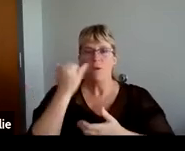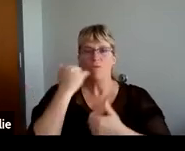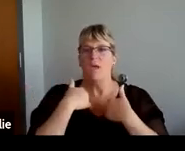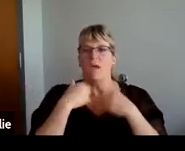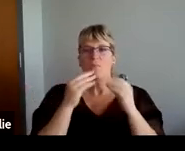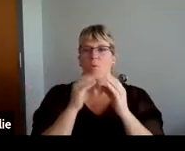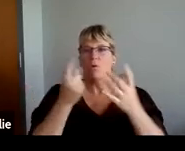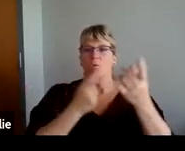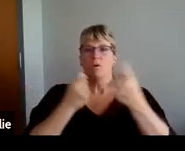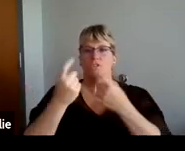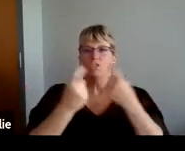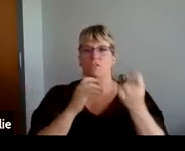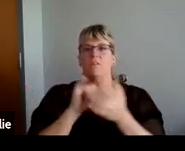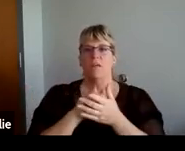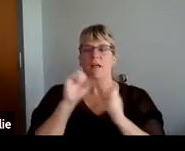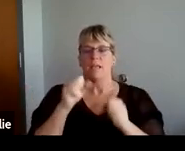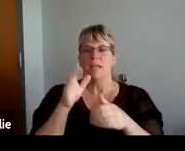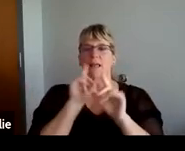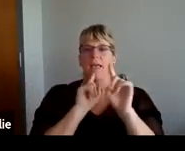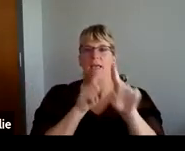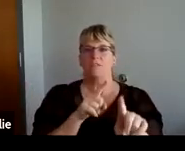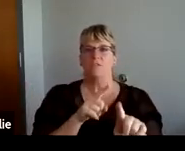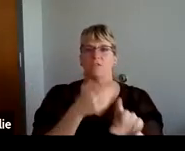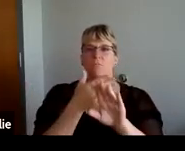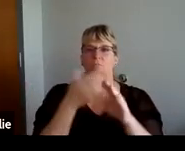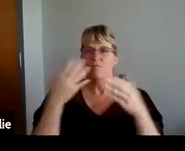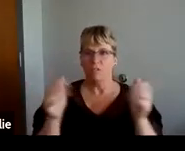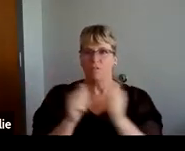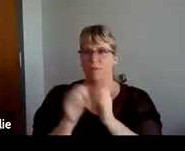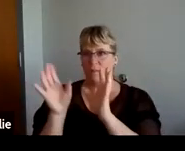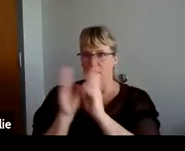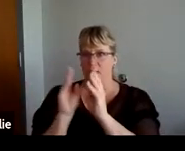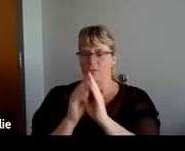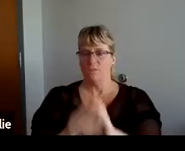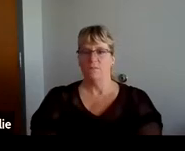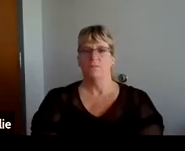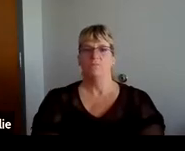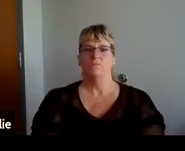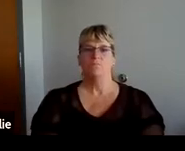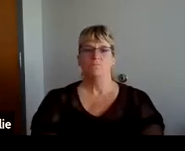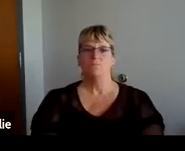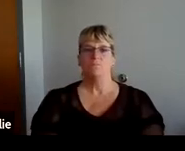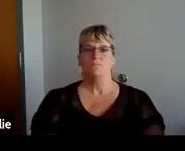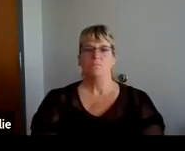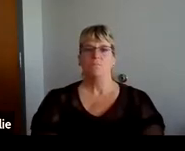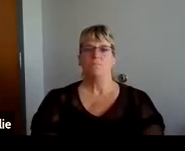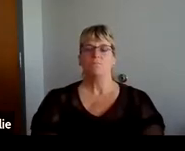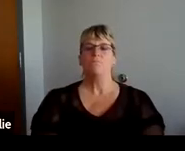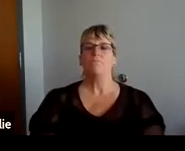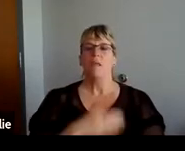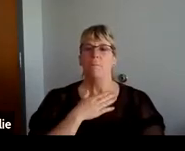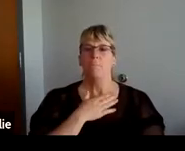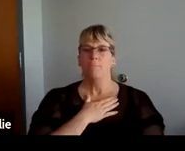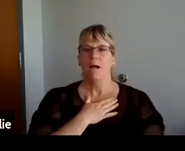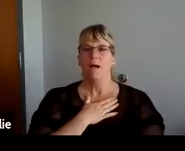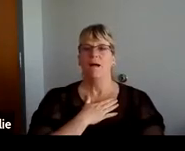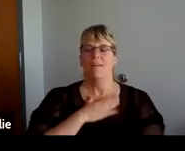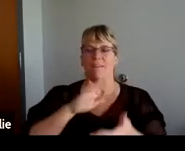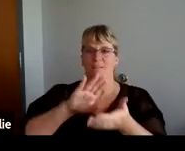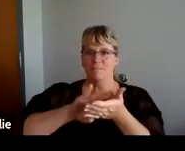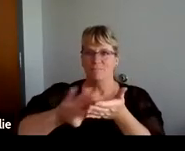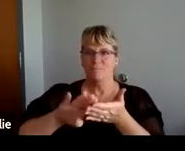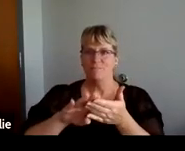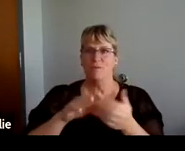other questions that I might be able to answer post-conference. My disclosures for today on the